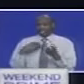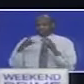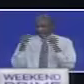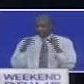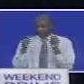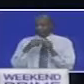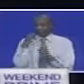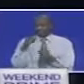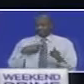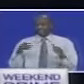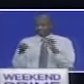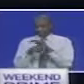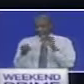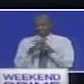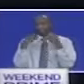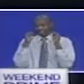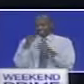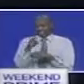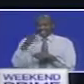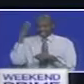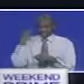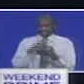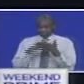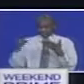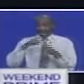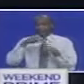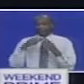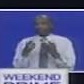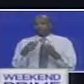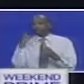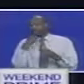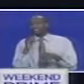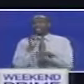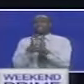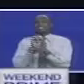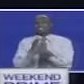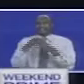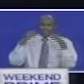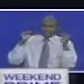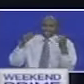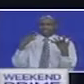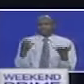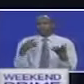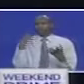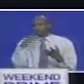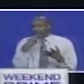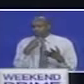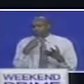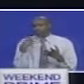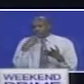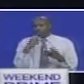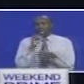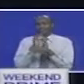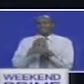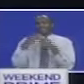made by the deputy president last week regarding who is advising the president, or rather who is misadvising him. We will